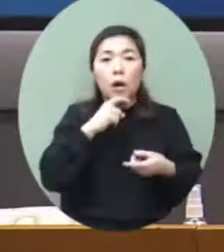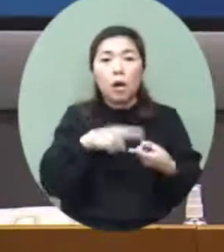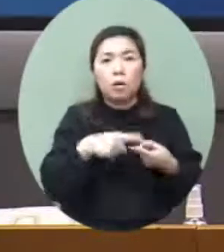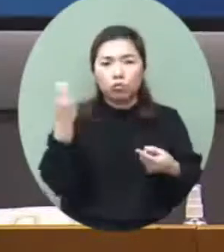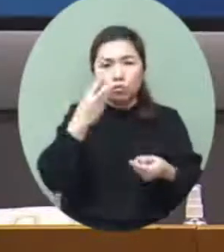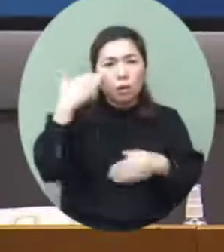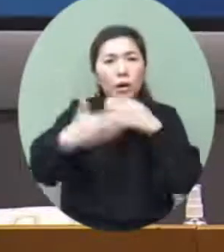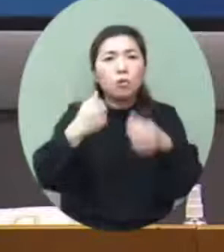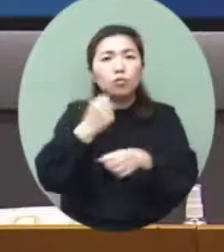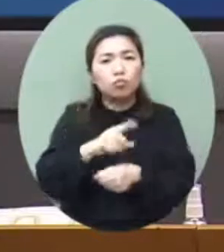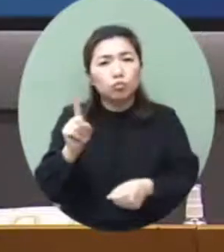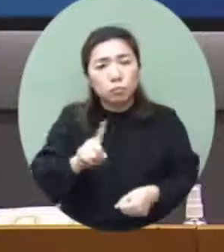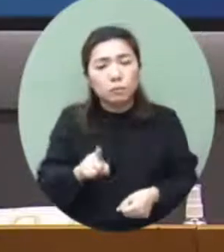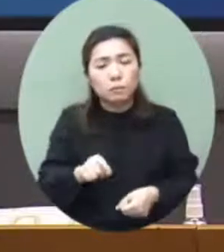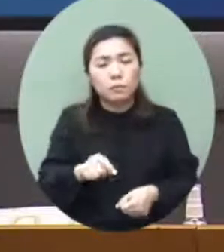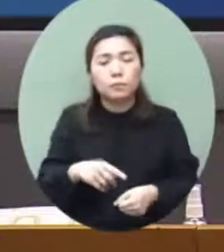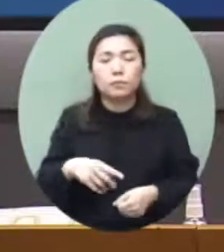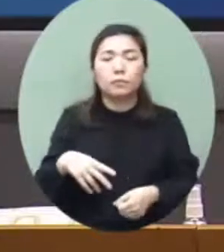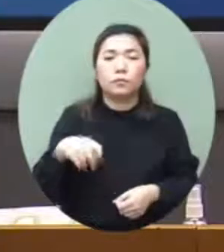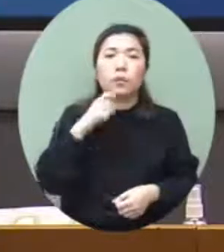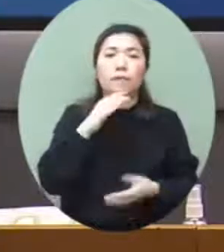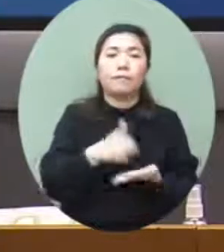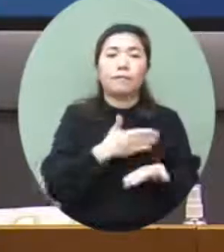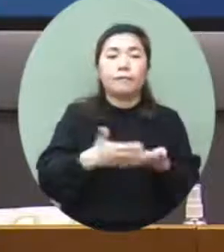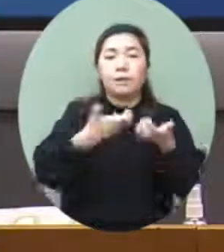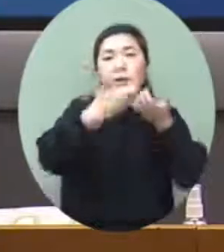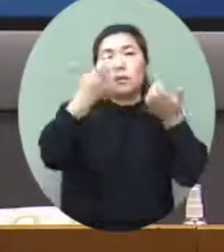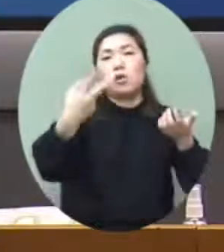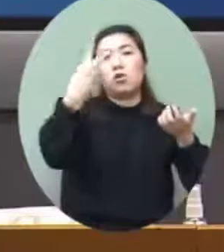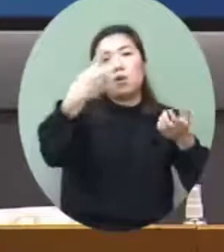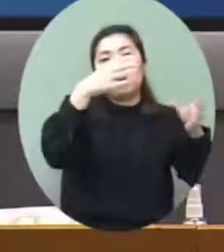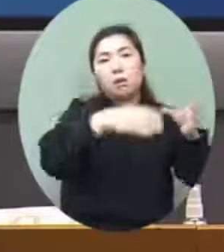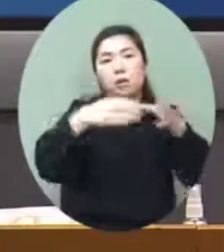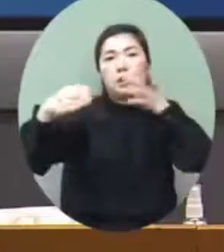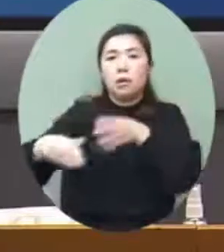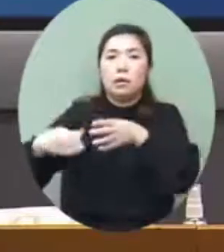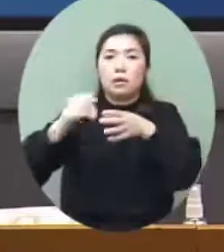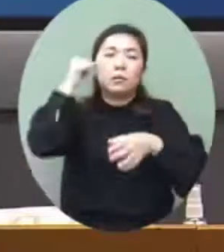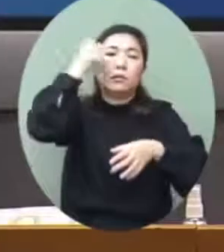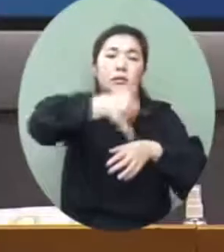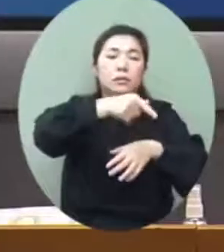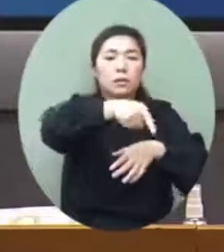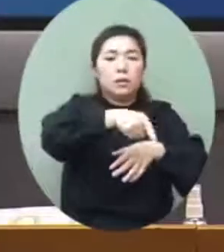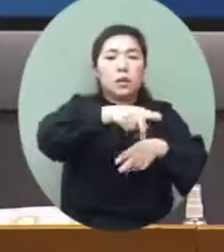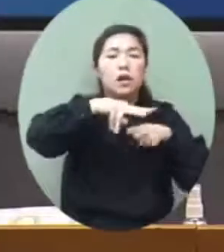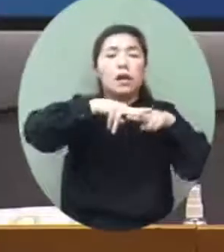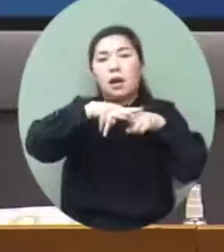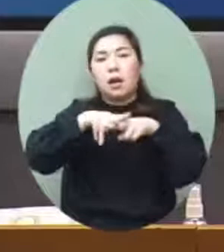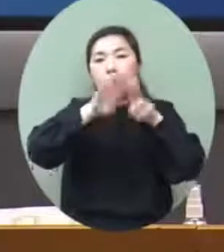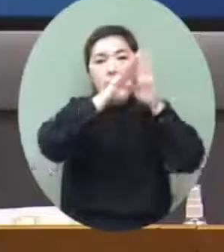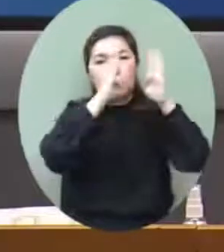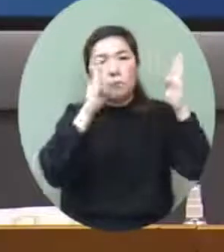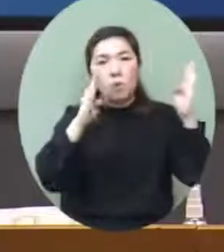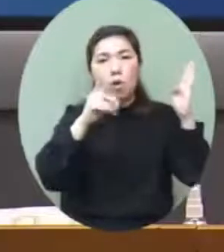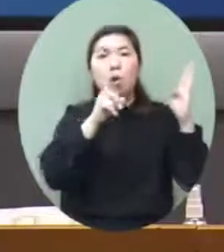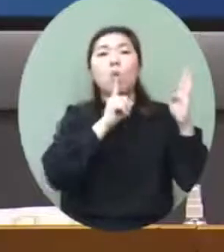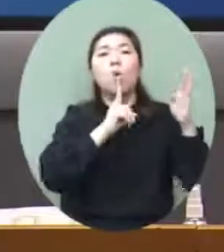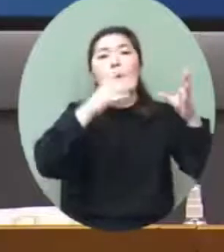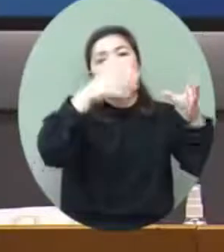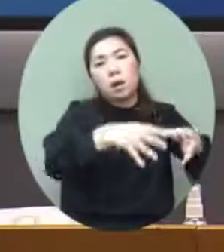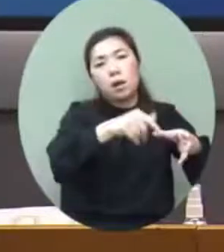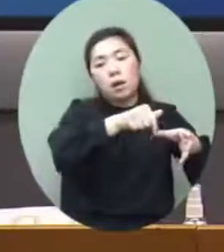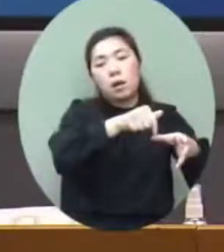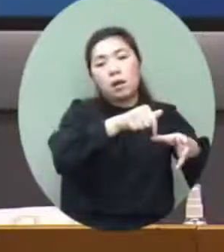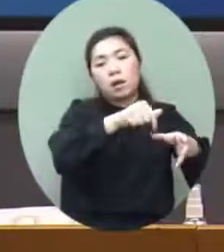are discussing with the hospital authority on their future work, and they have divided into two groups to